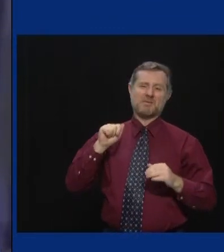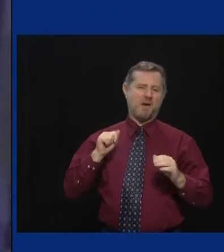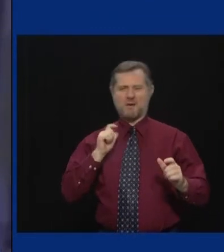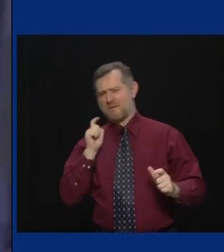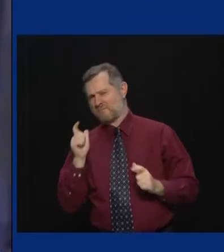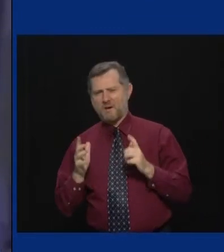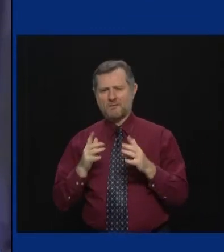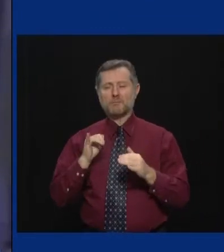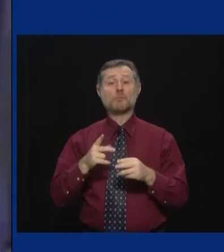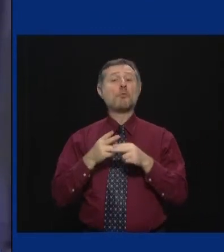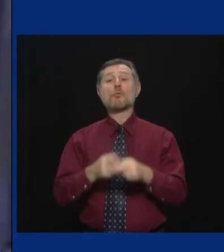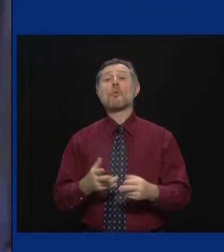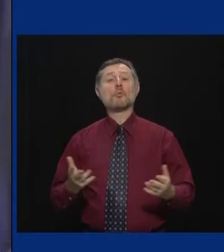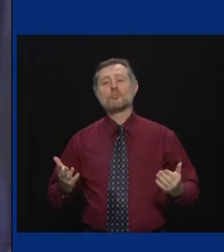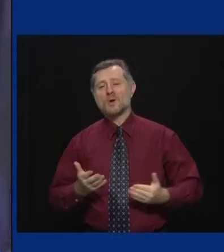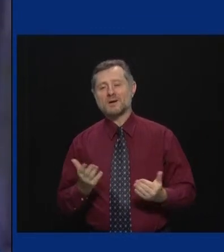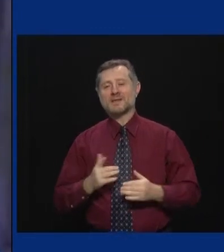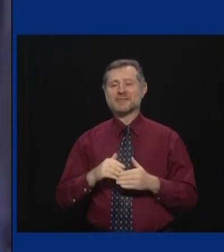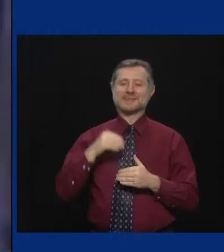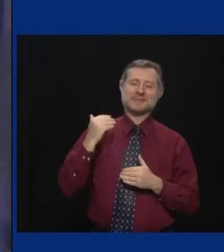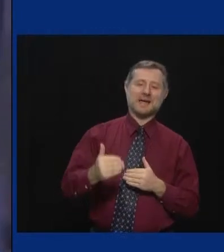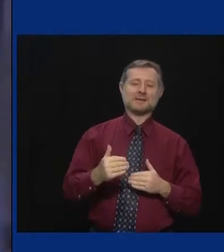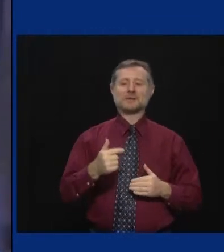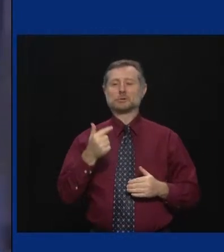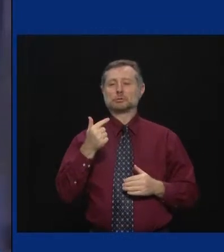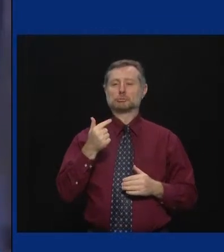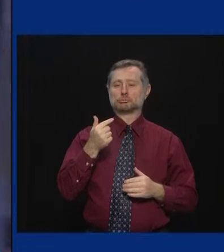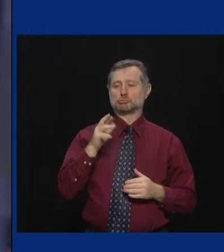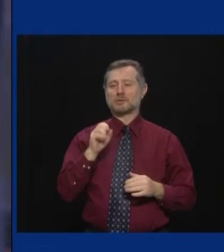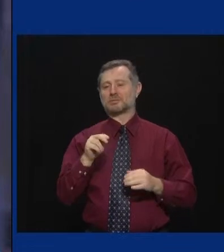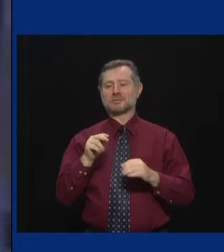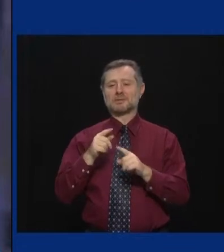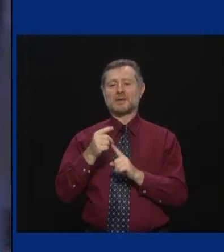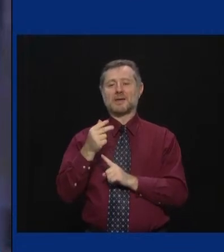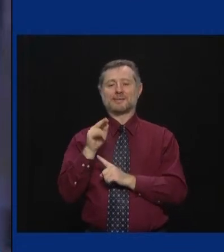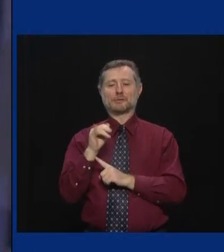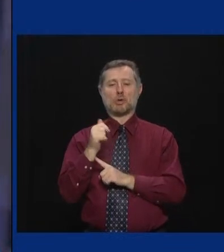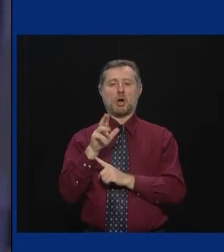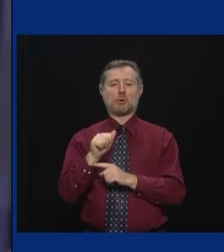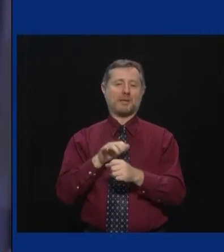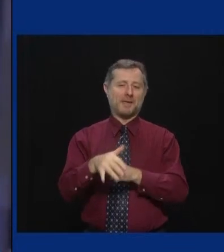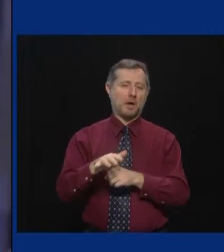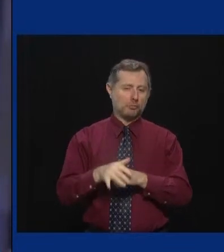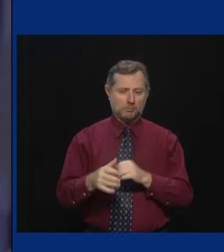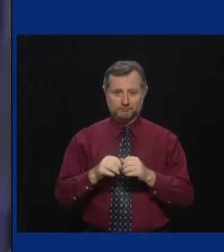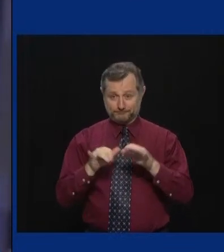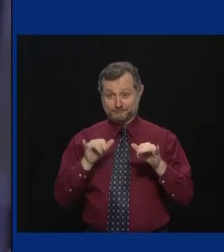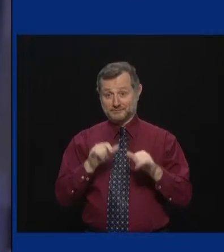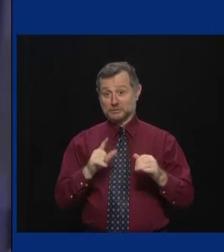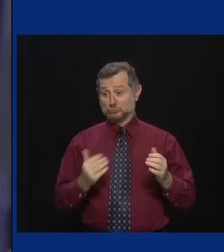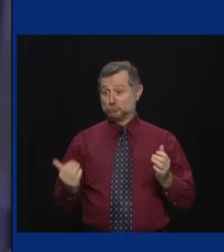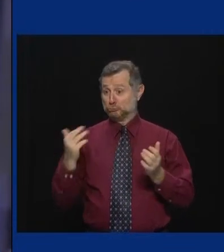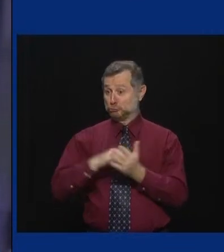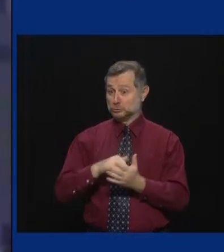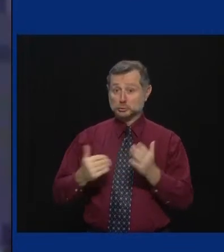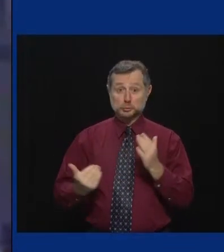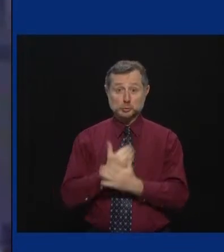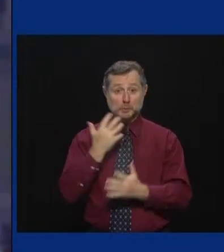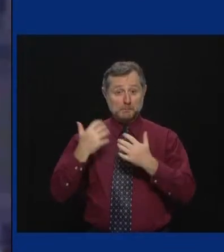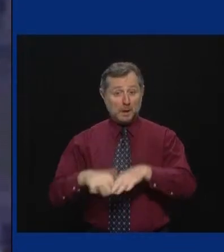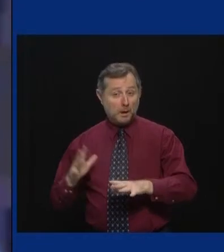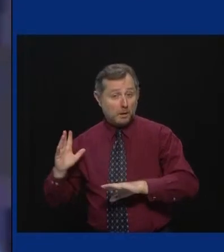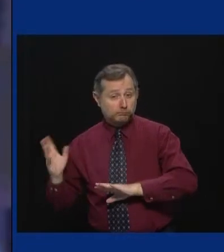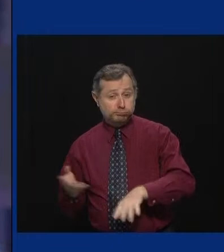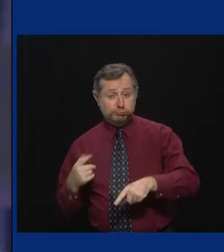than extending the life of New York's largest renewable power plant. We are transforming the way it works,